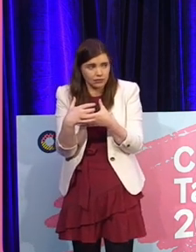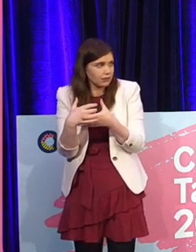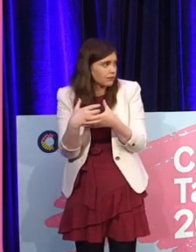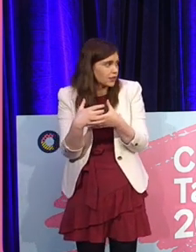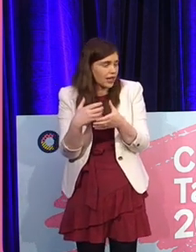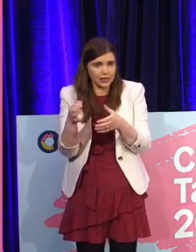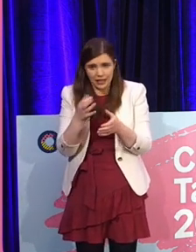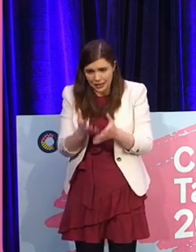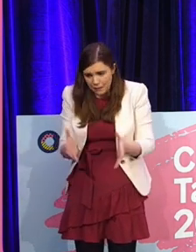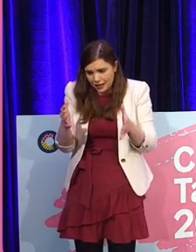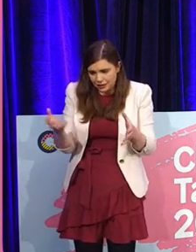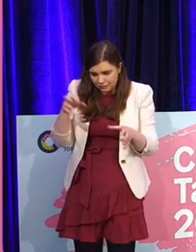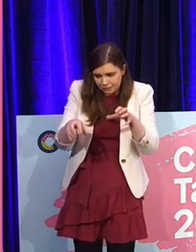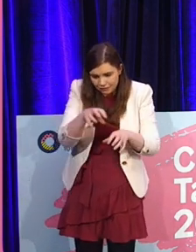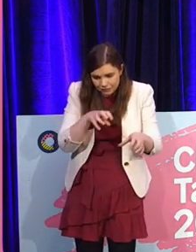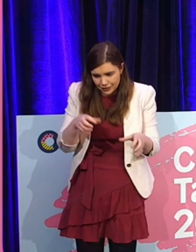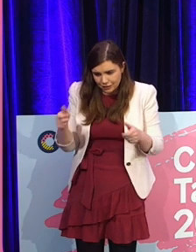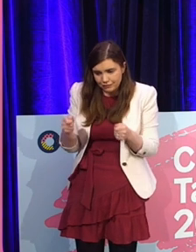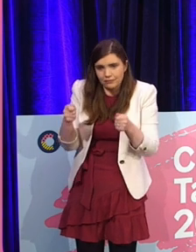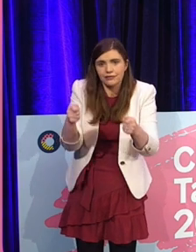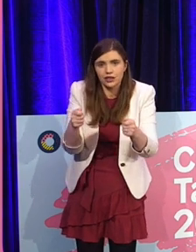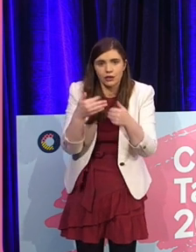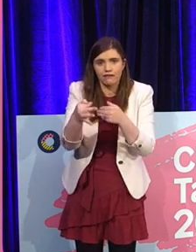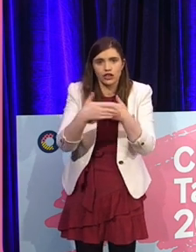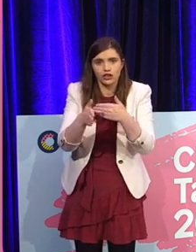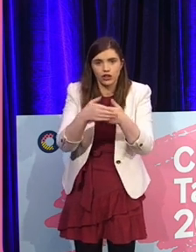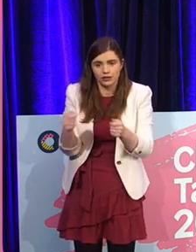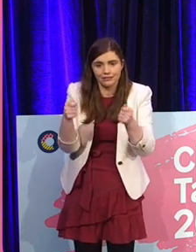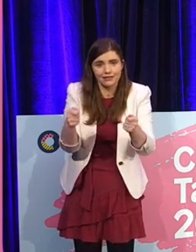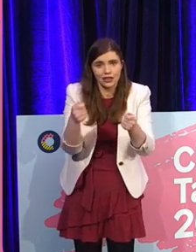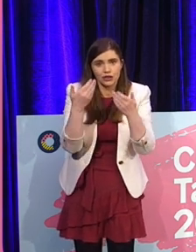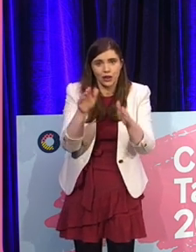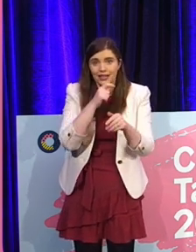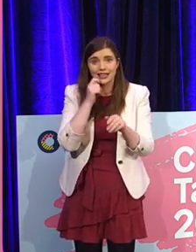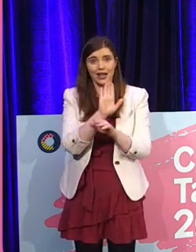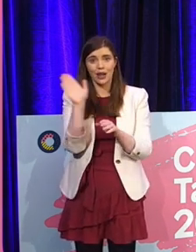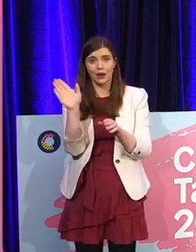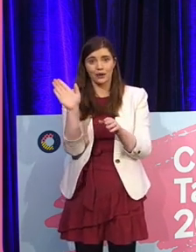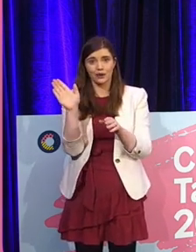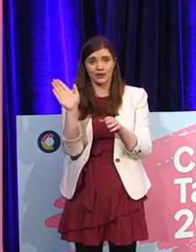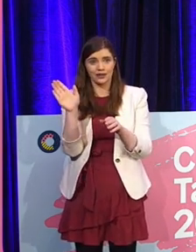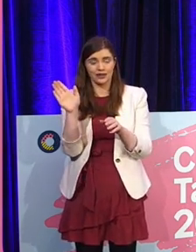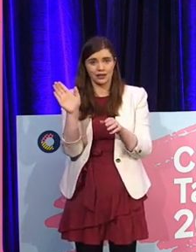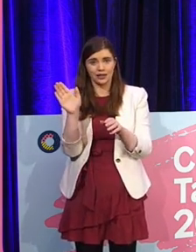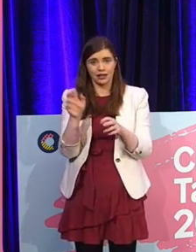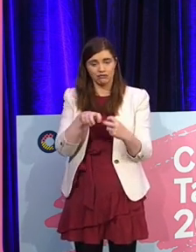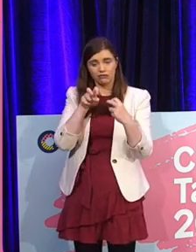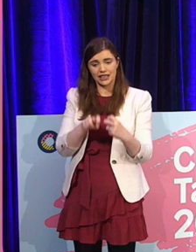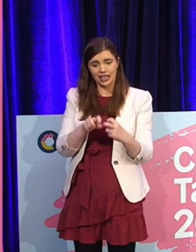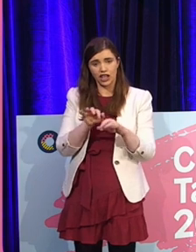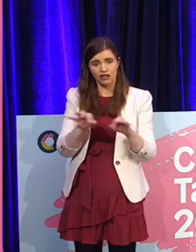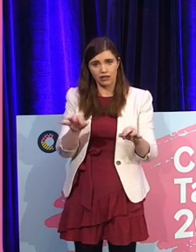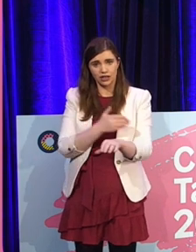putting them in a basket, and I went straight out the front door. I said hello, and we sat down on the